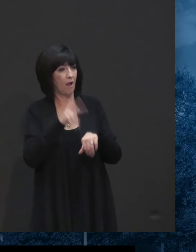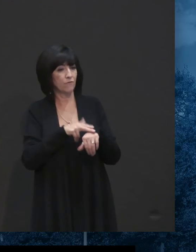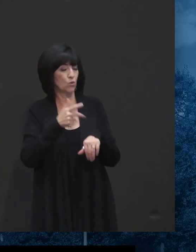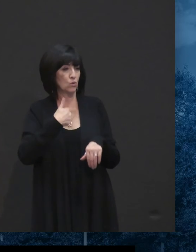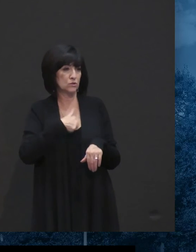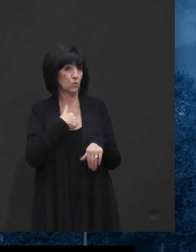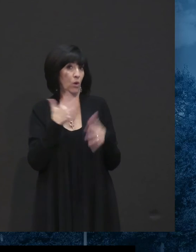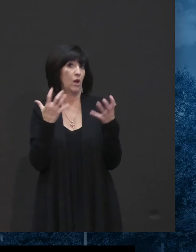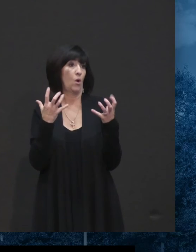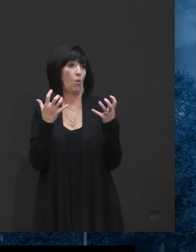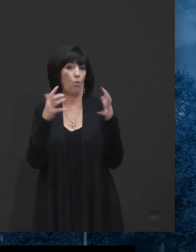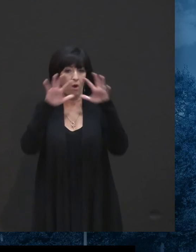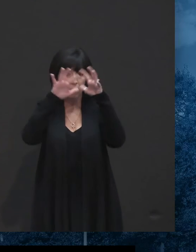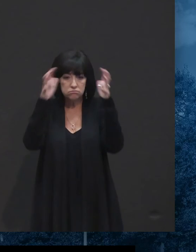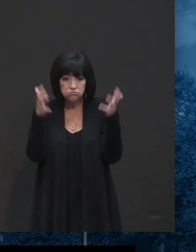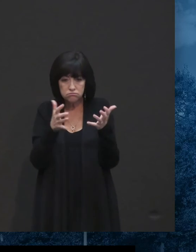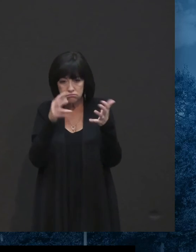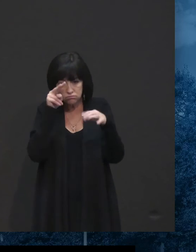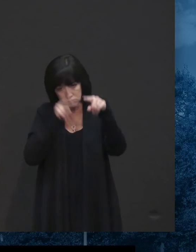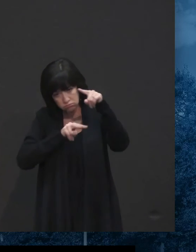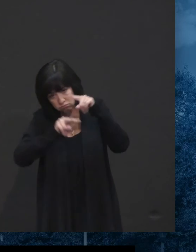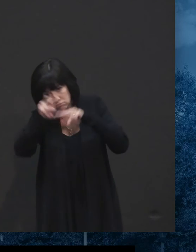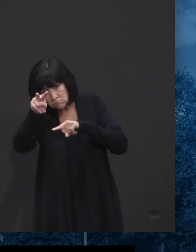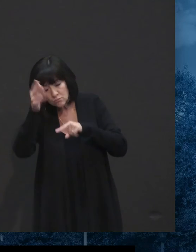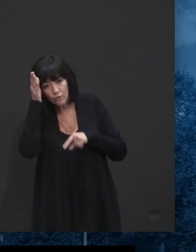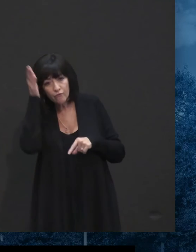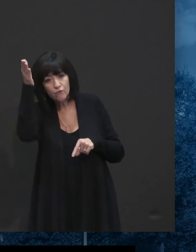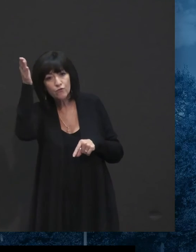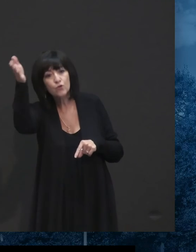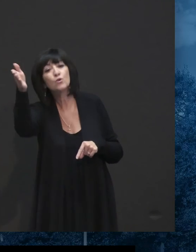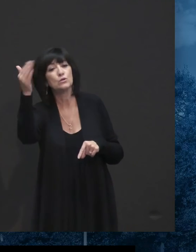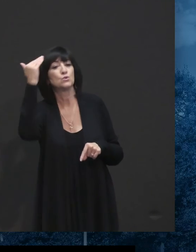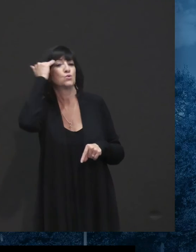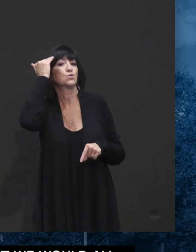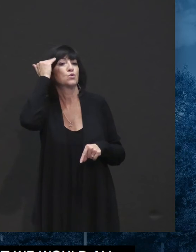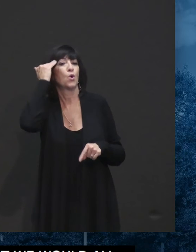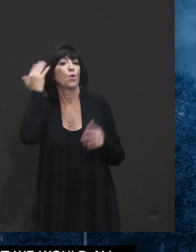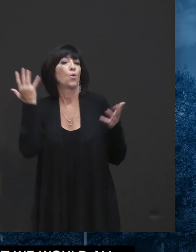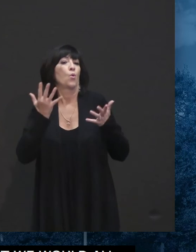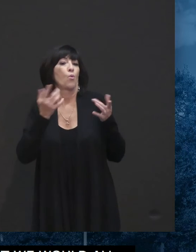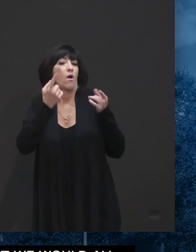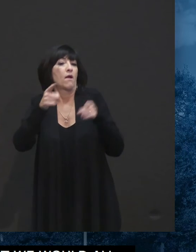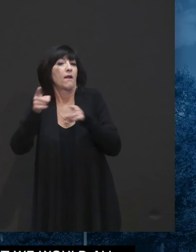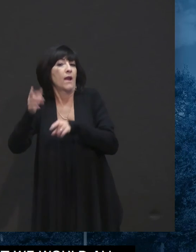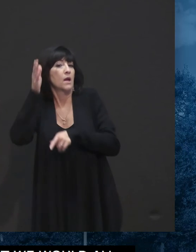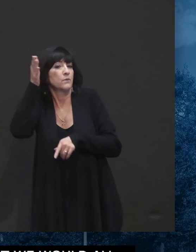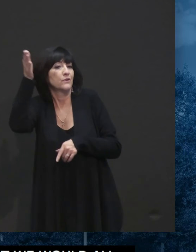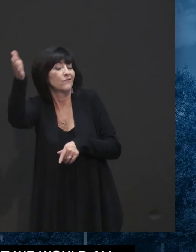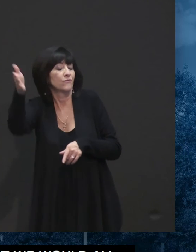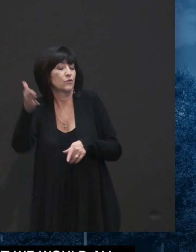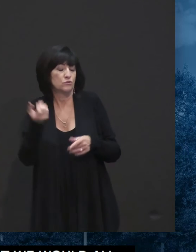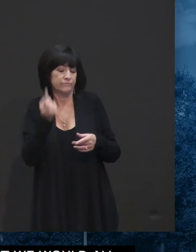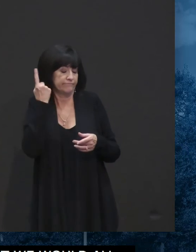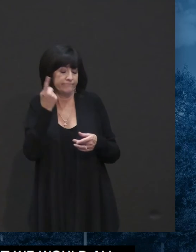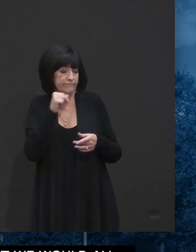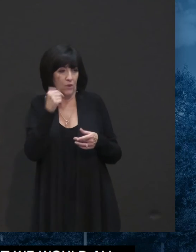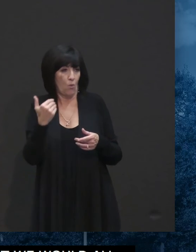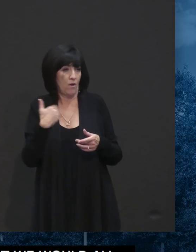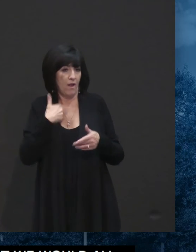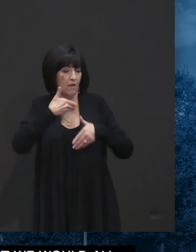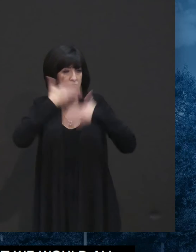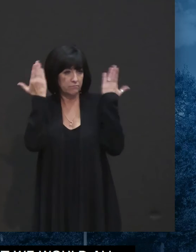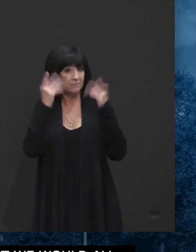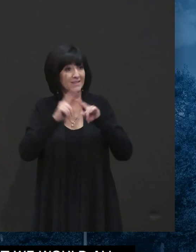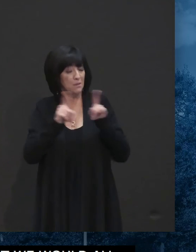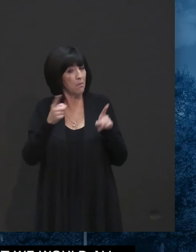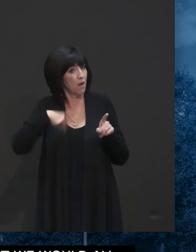that, we're going to be able to maintain where we are or even decrease cases. But I think we all have concerns about what the winter is